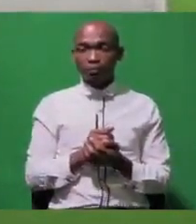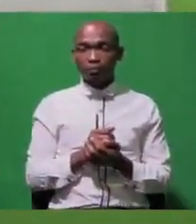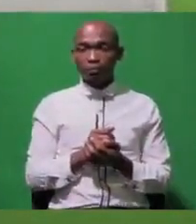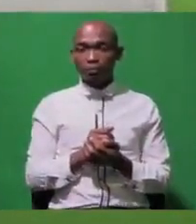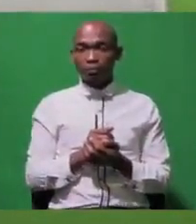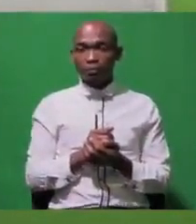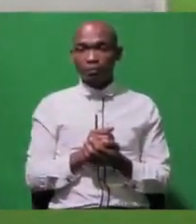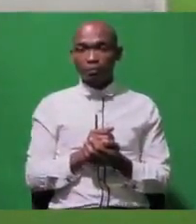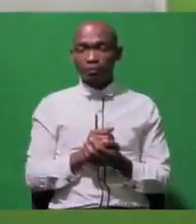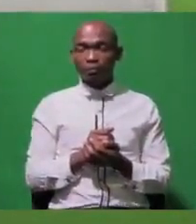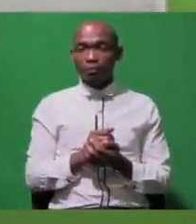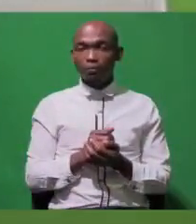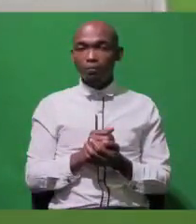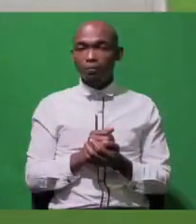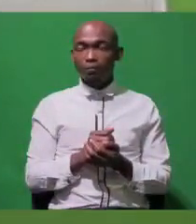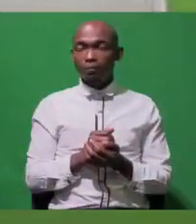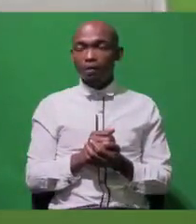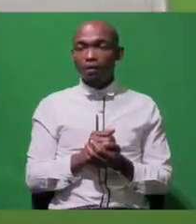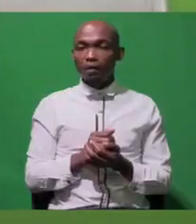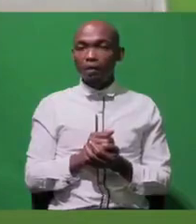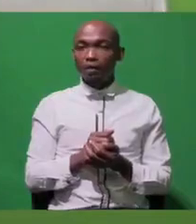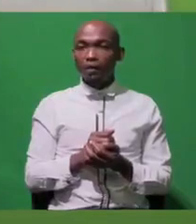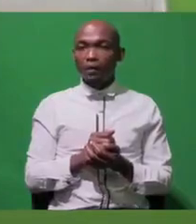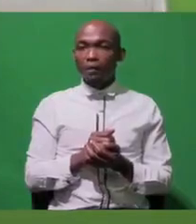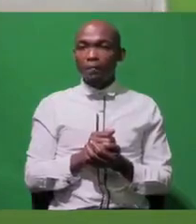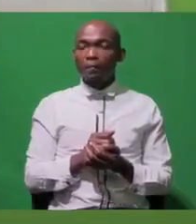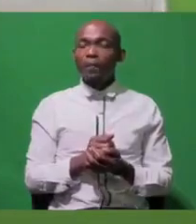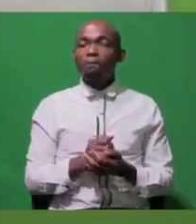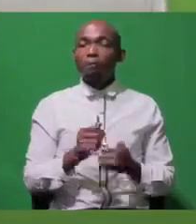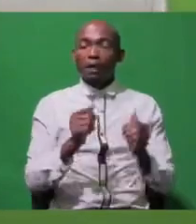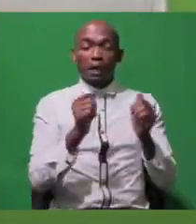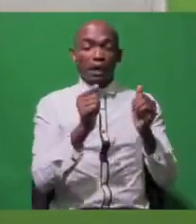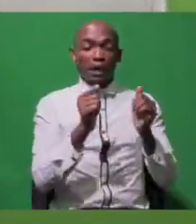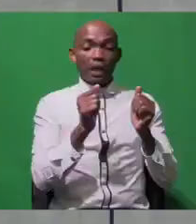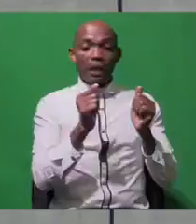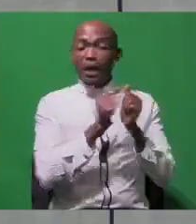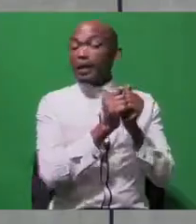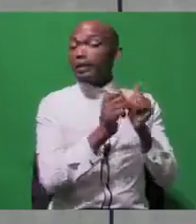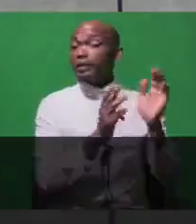November, H. Smile,